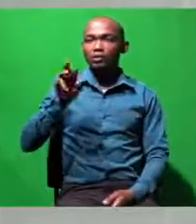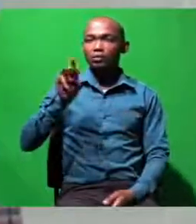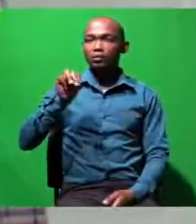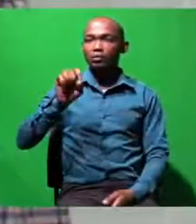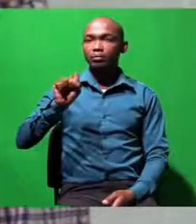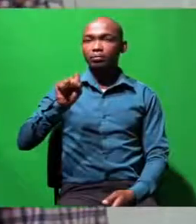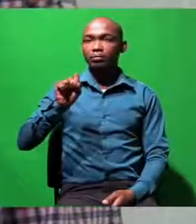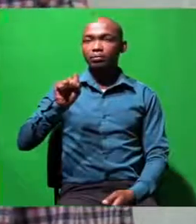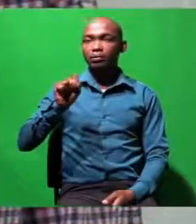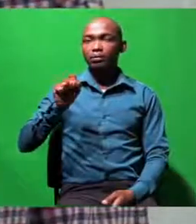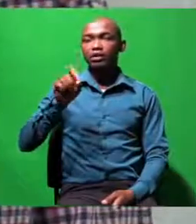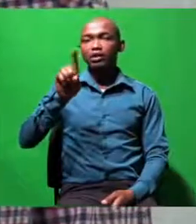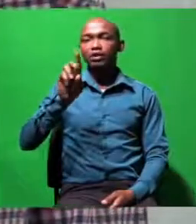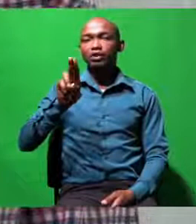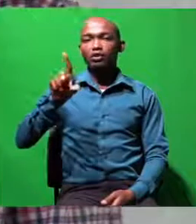to